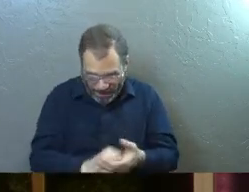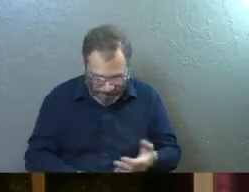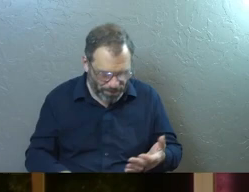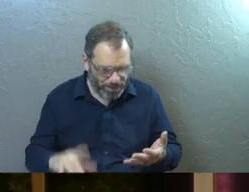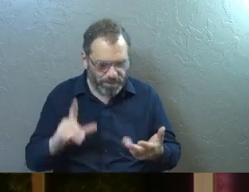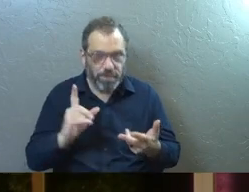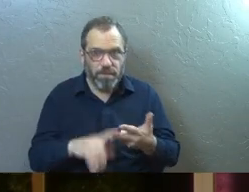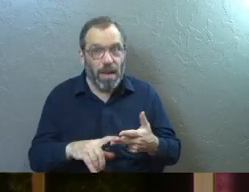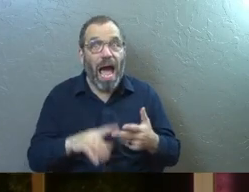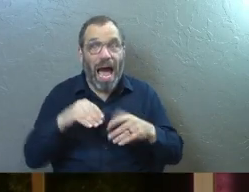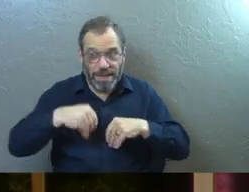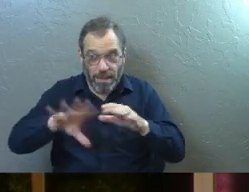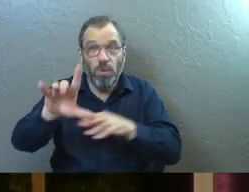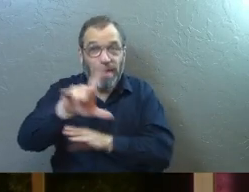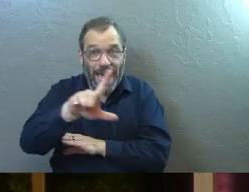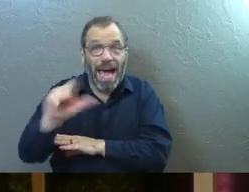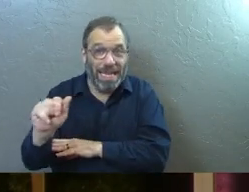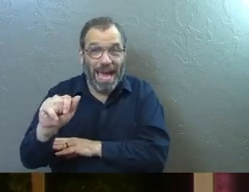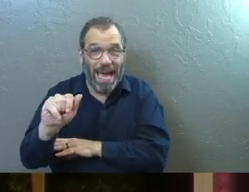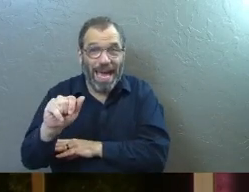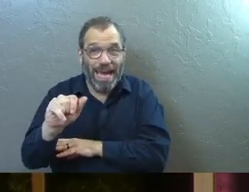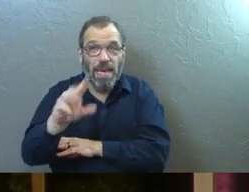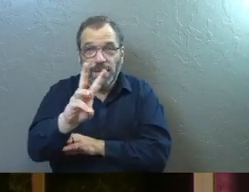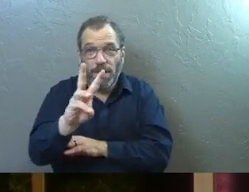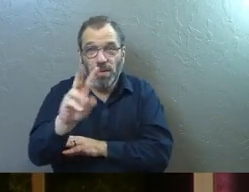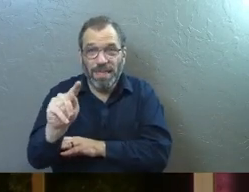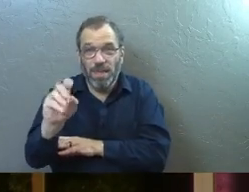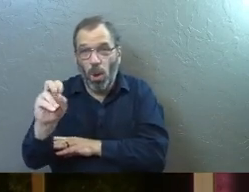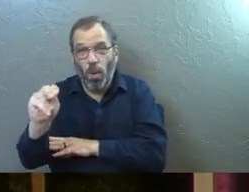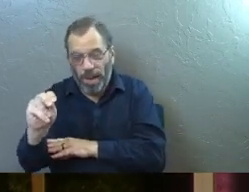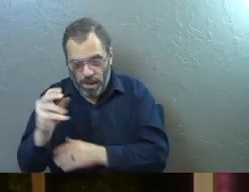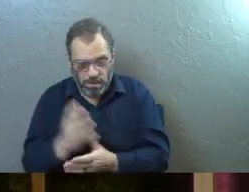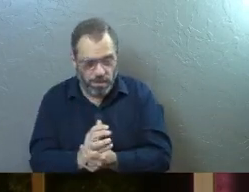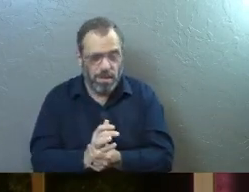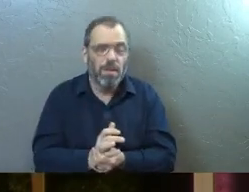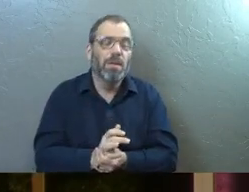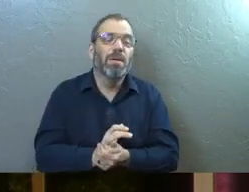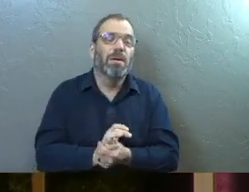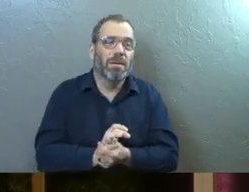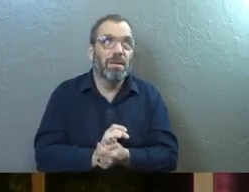for sure. I did move to LA, WTON. So that's cool.